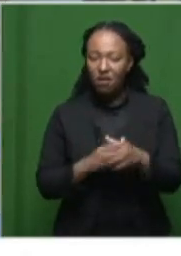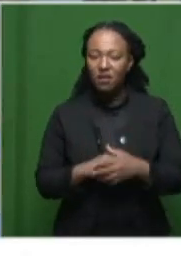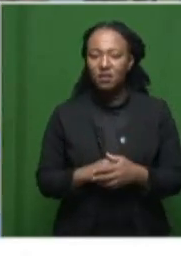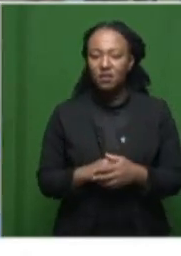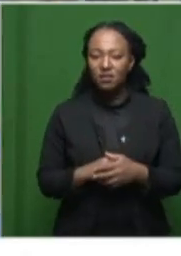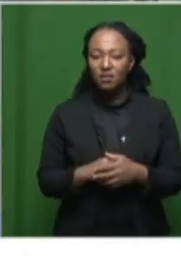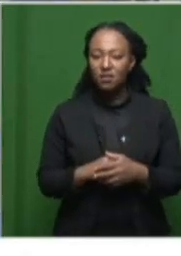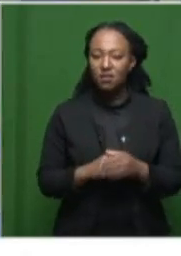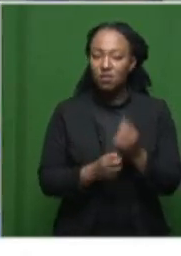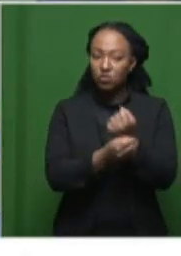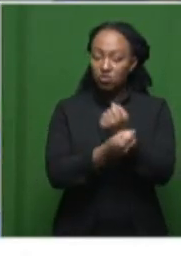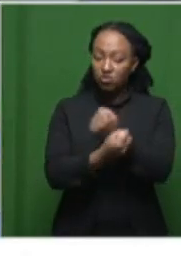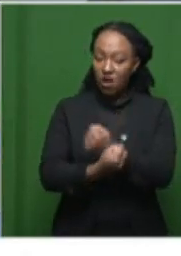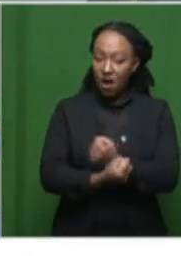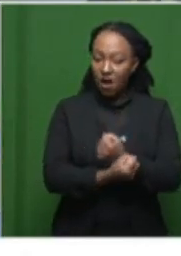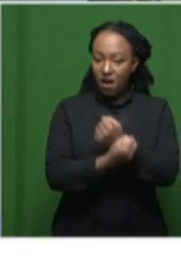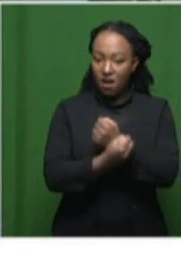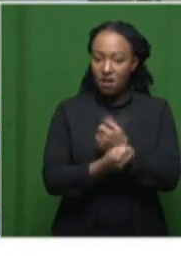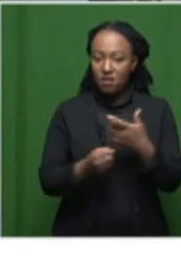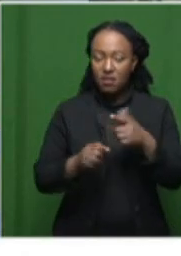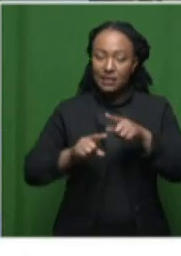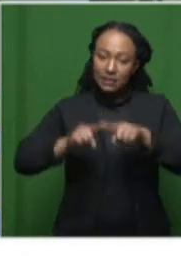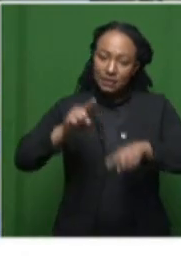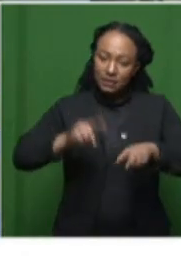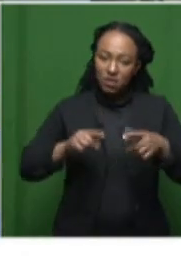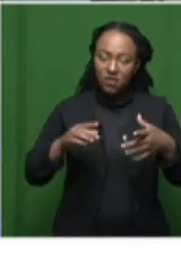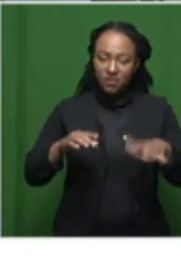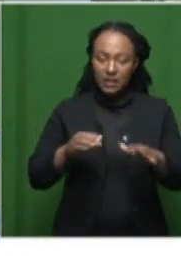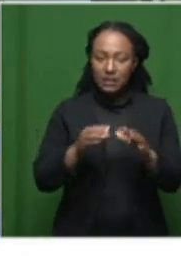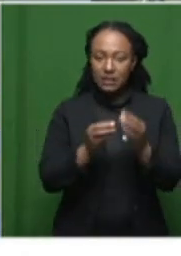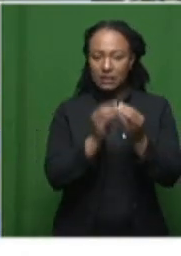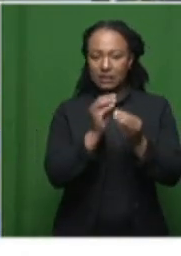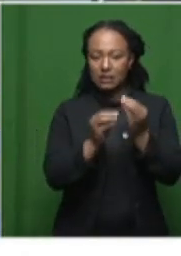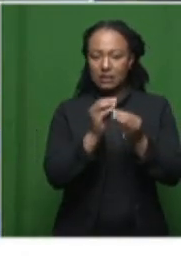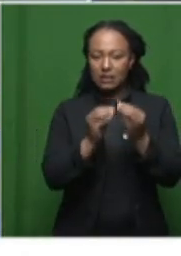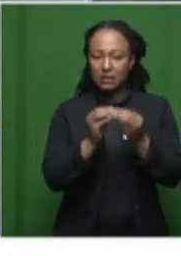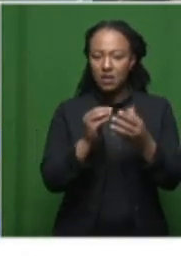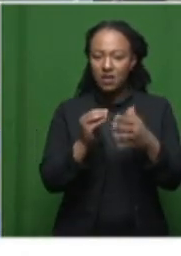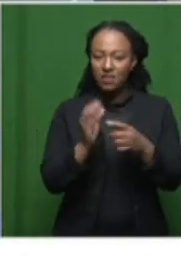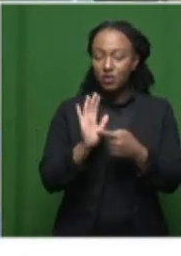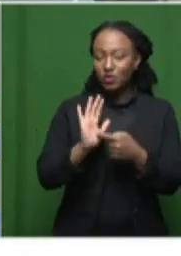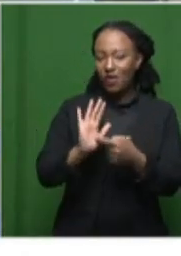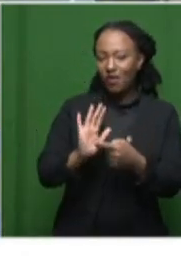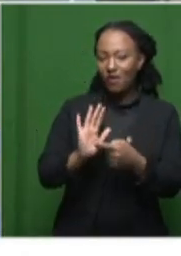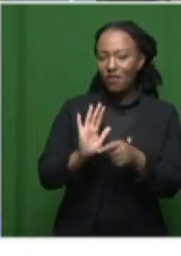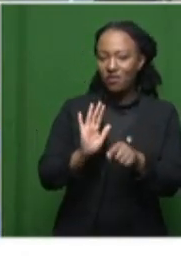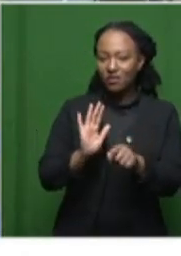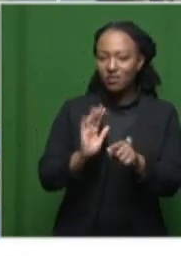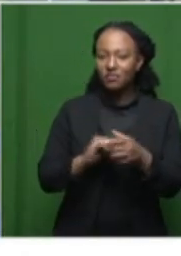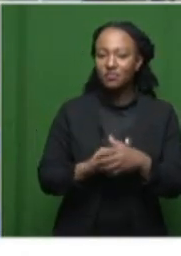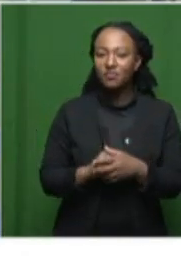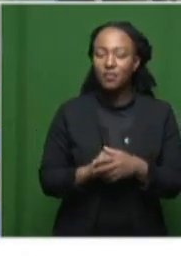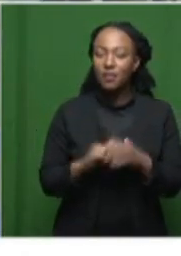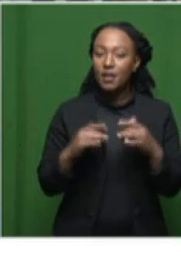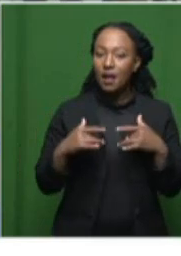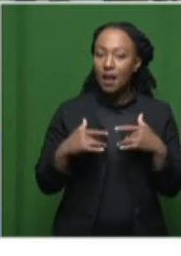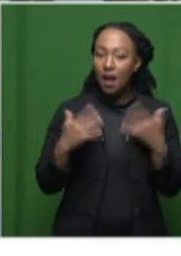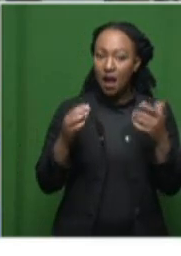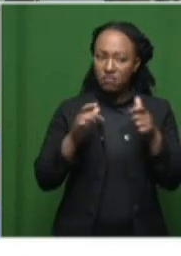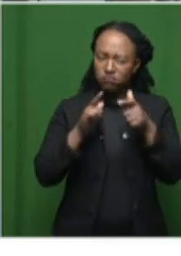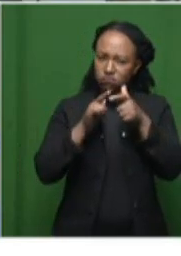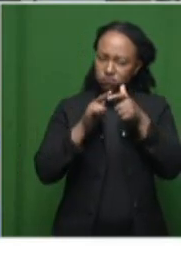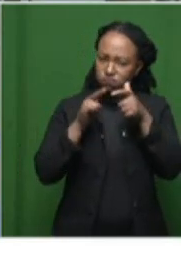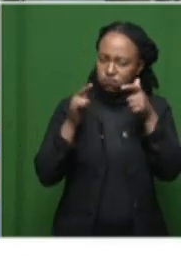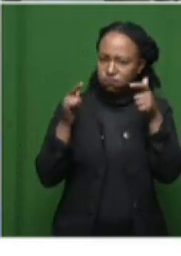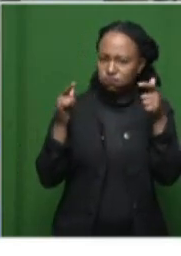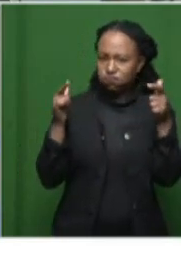a accumulation or various parts that we managed to put together just to get this little display working. But it's a life-size hydrogen